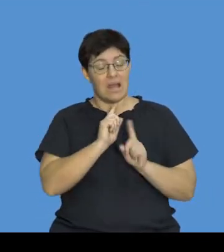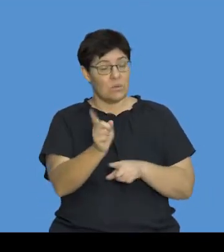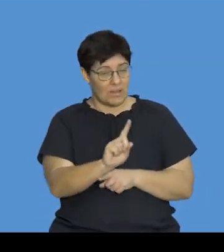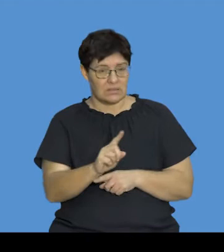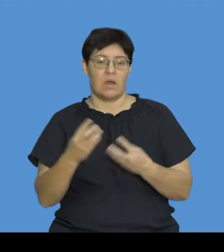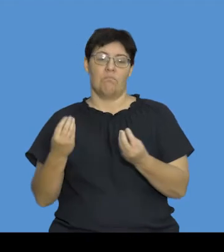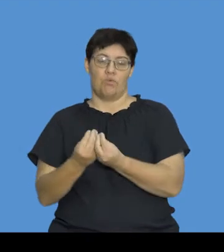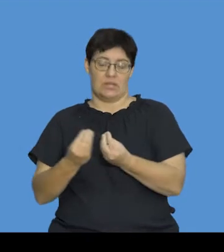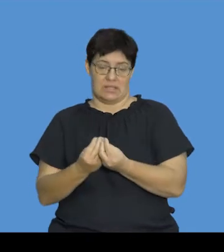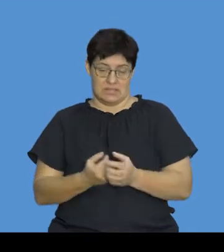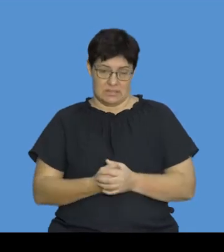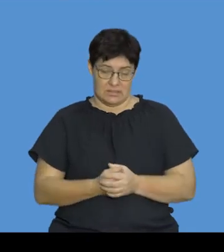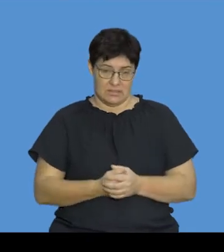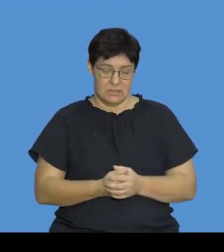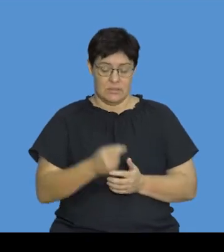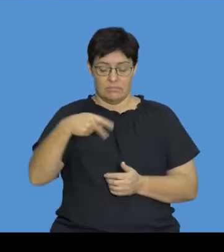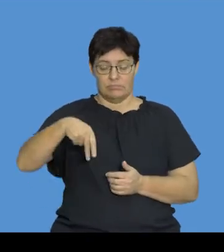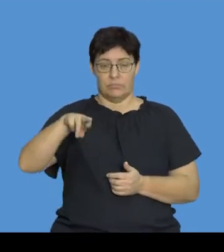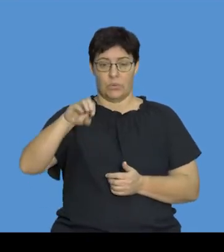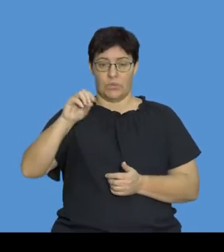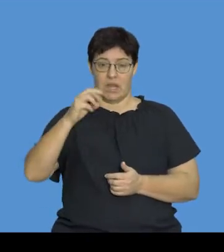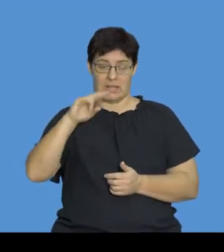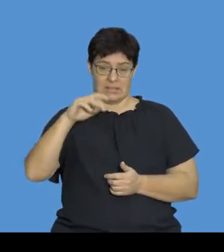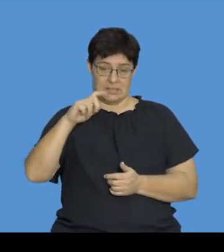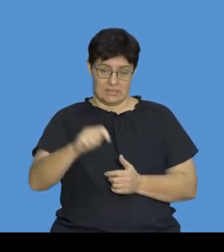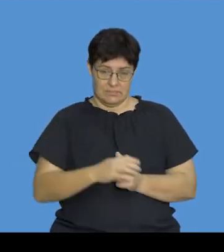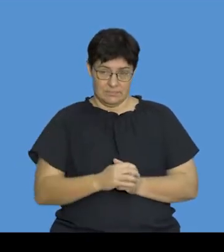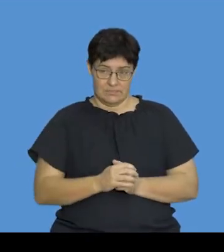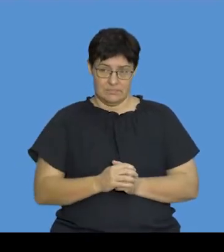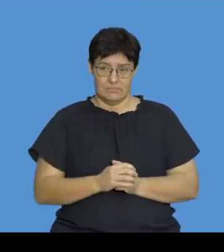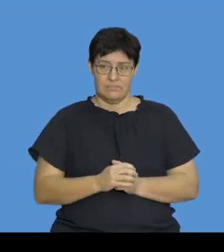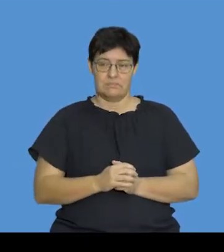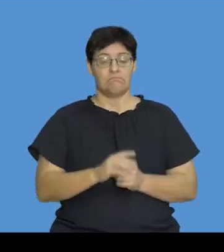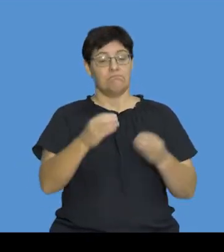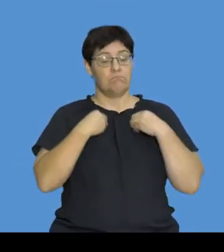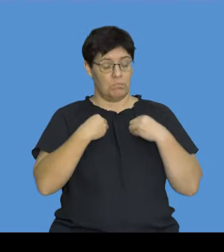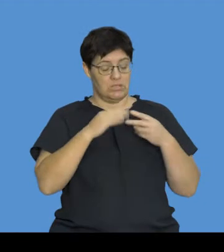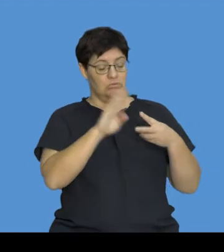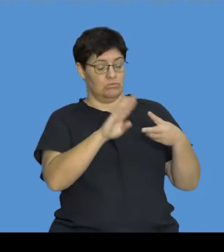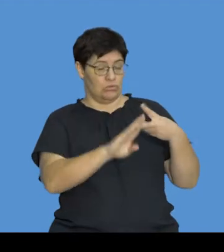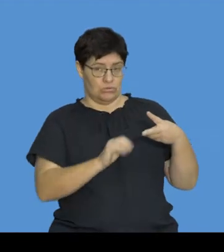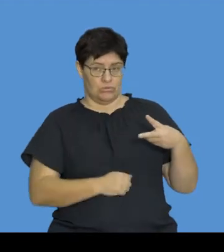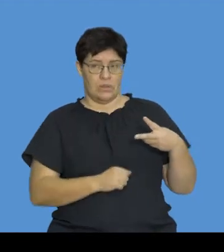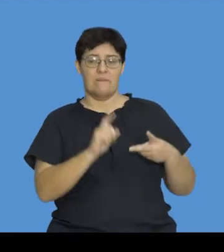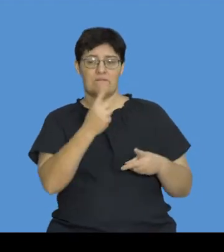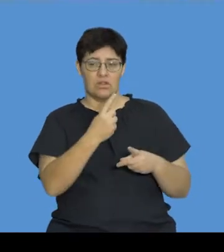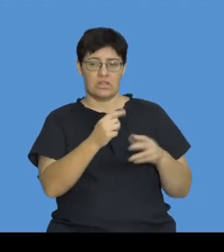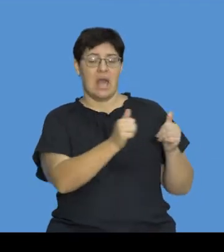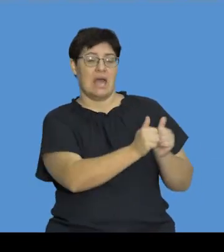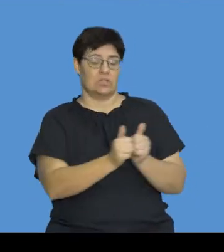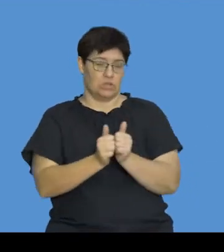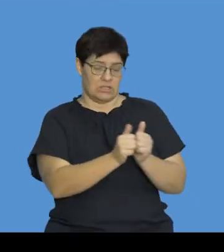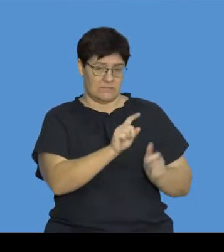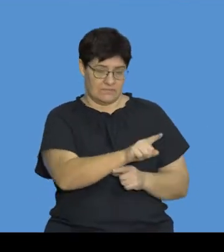product. We have 2 properties, as I showed you with our map, that the first property is the associative